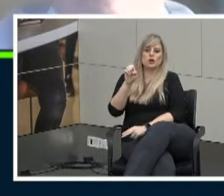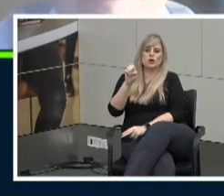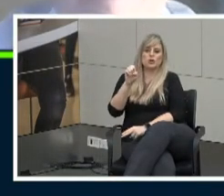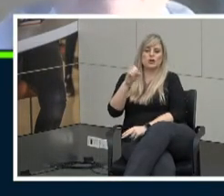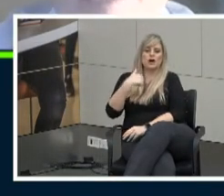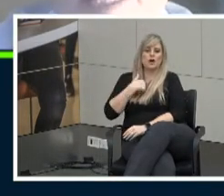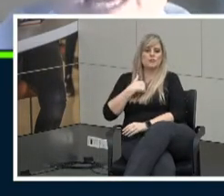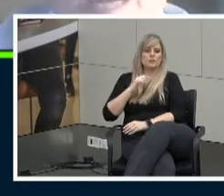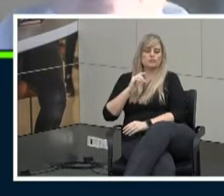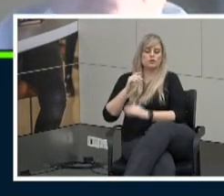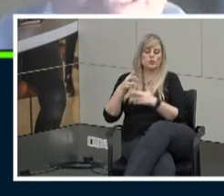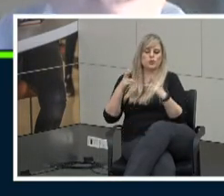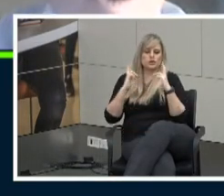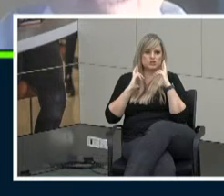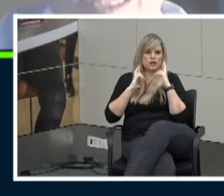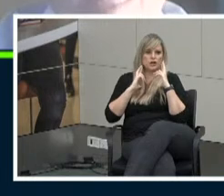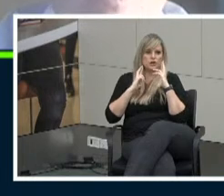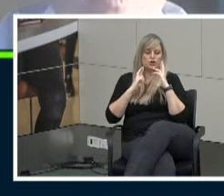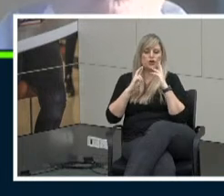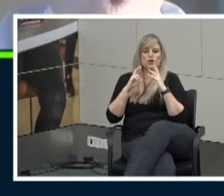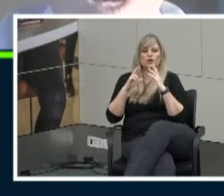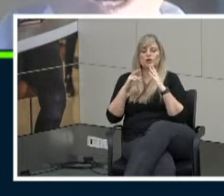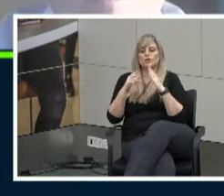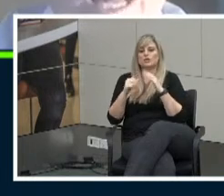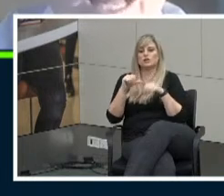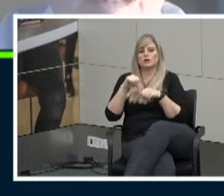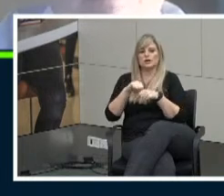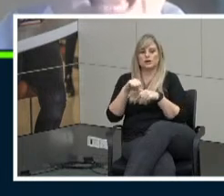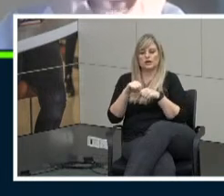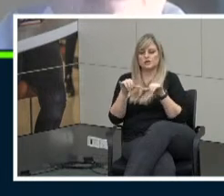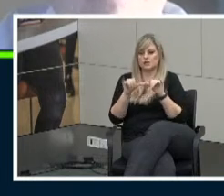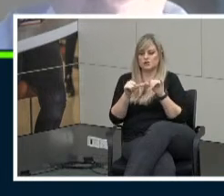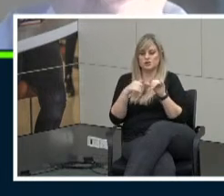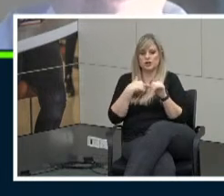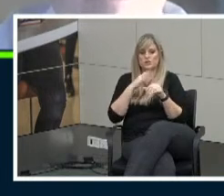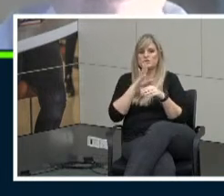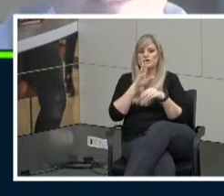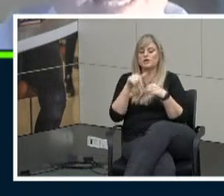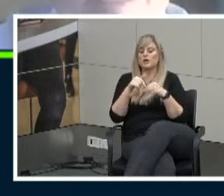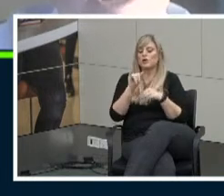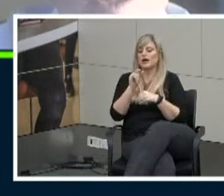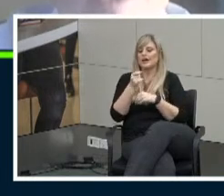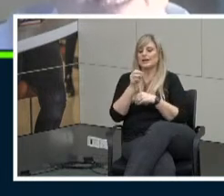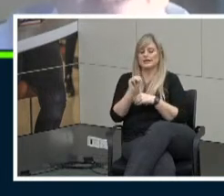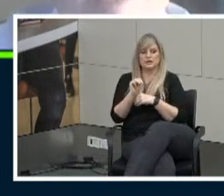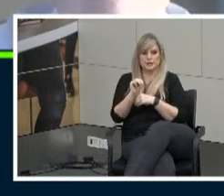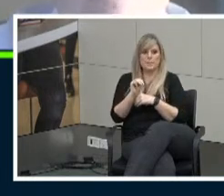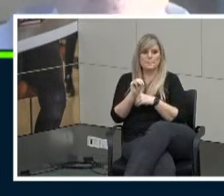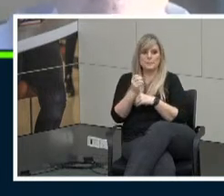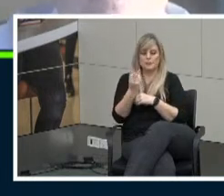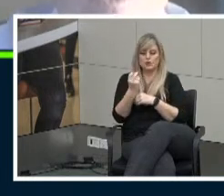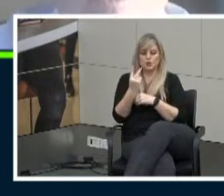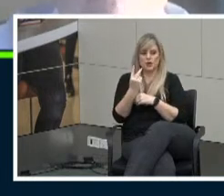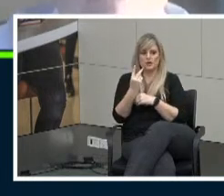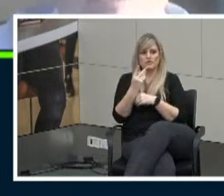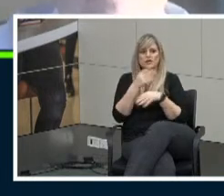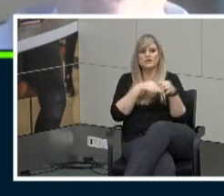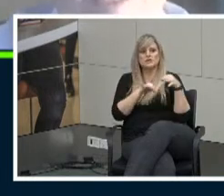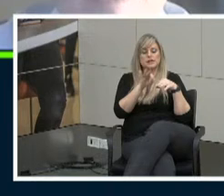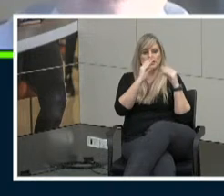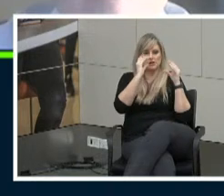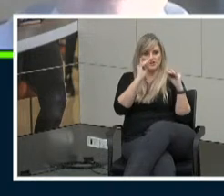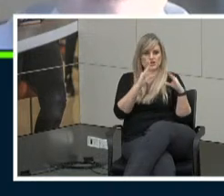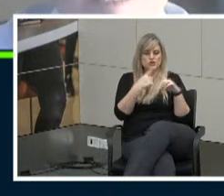petroleum engineer and I'm speaking on item 12 and behalf of a teacher at a nonnes school who